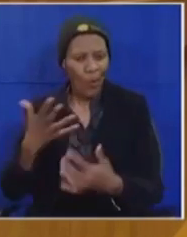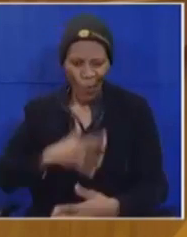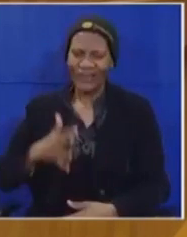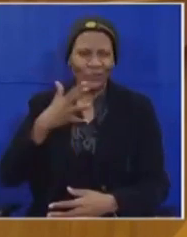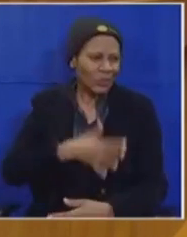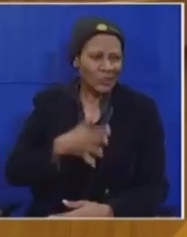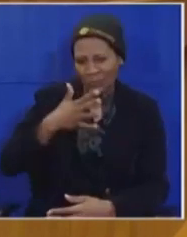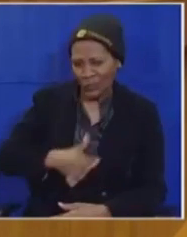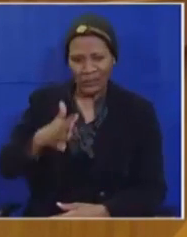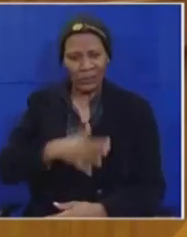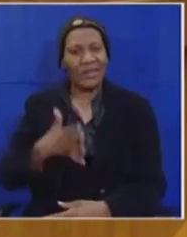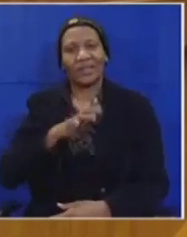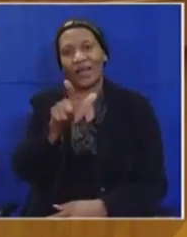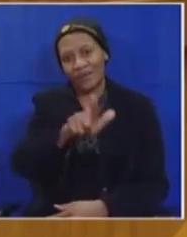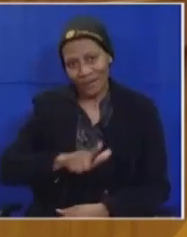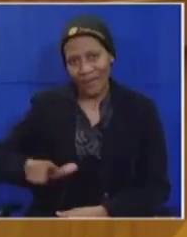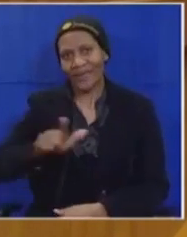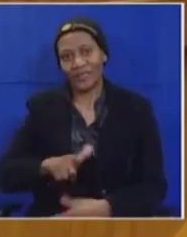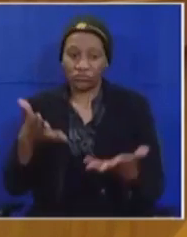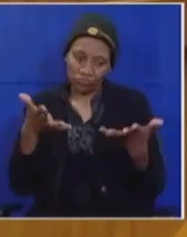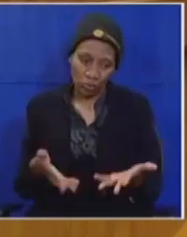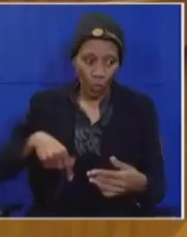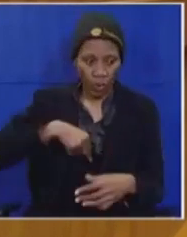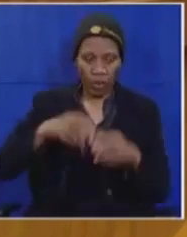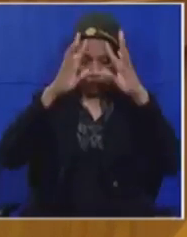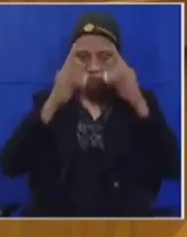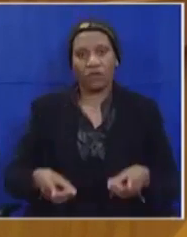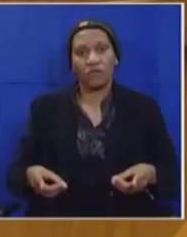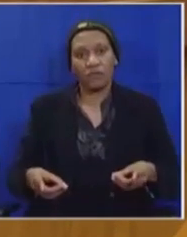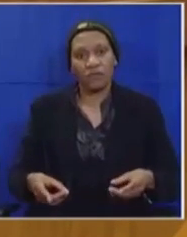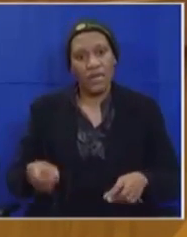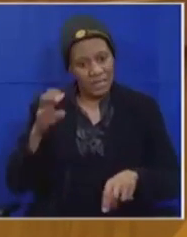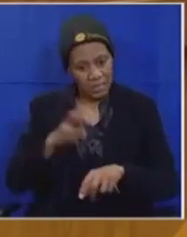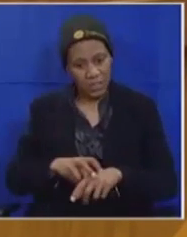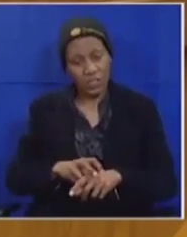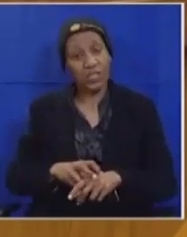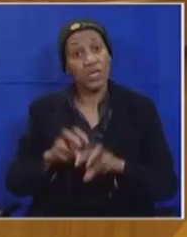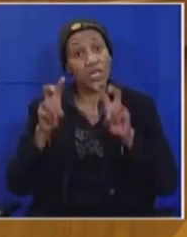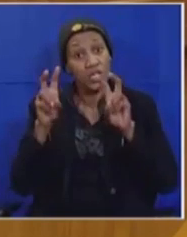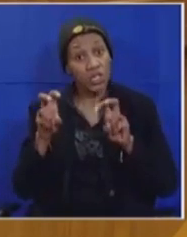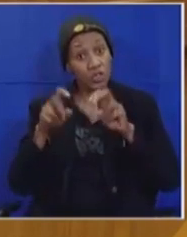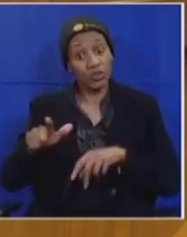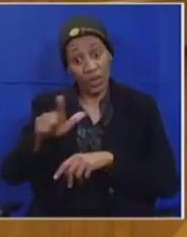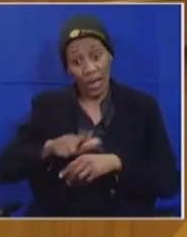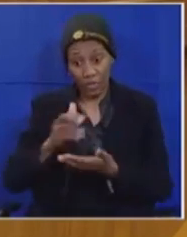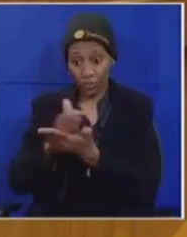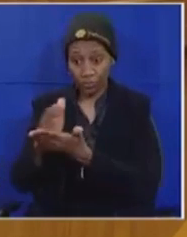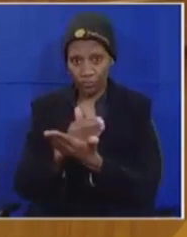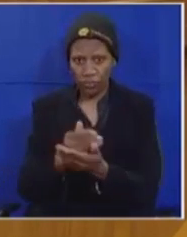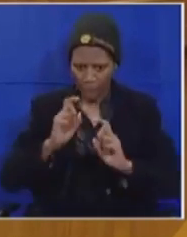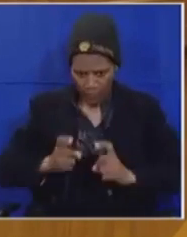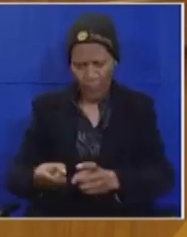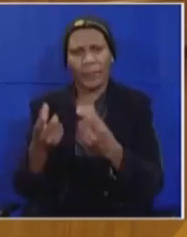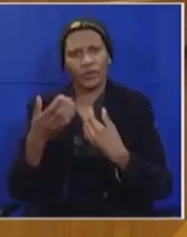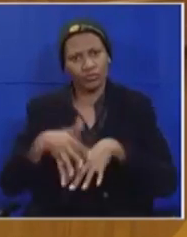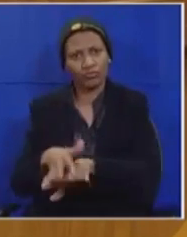amongst our people, it was decided that we now need to speed up the land reform process, and we should